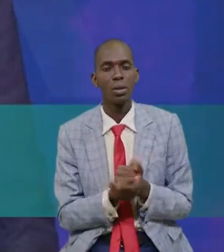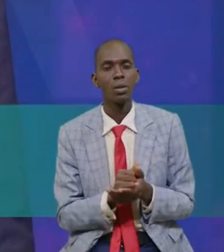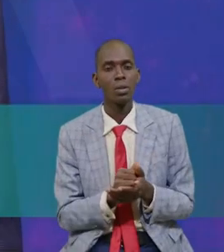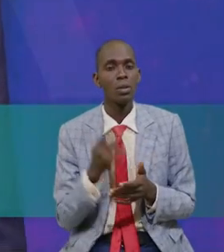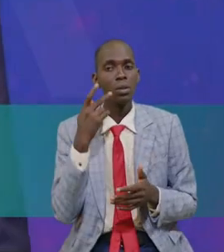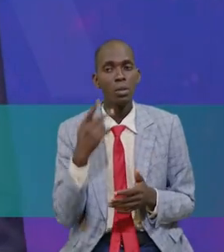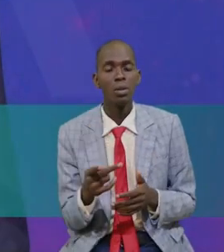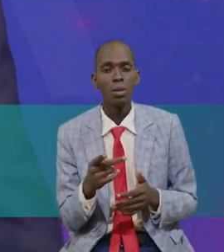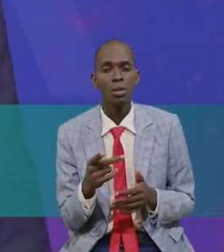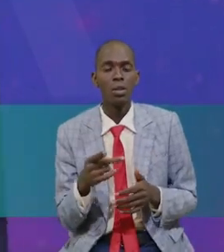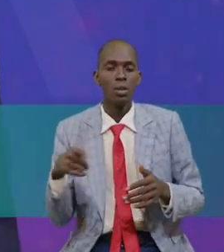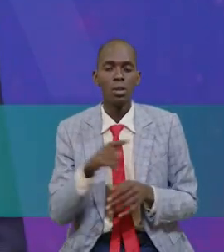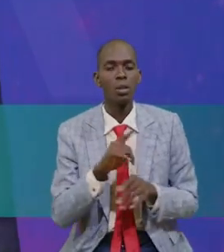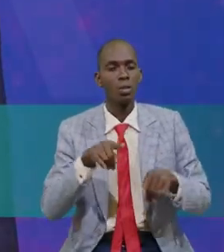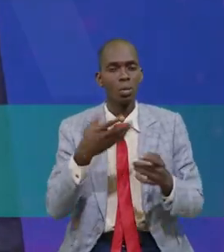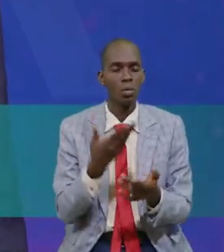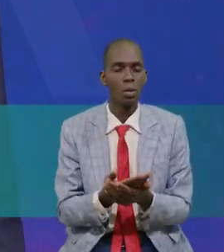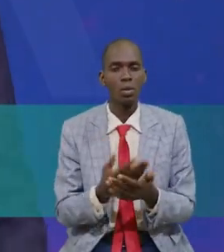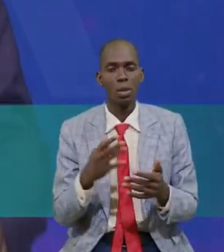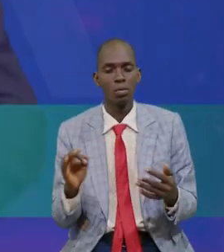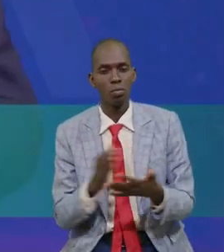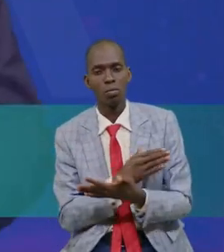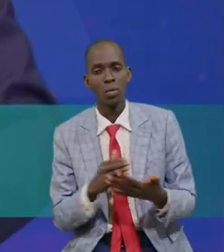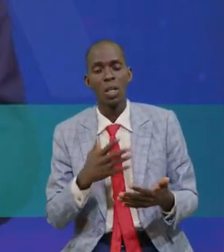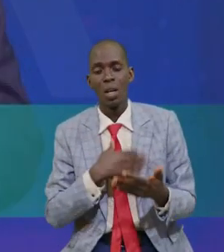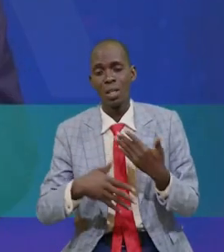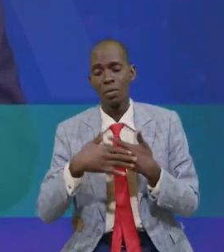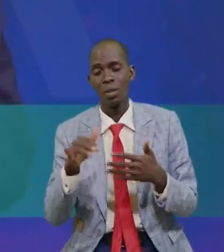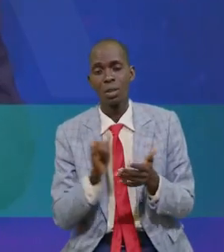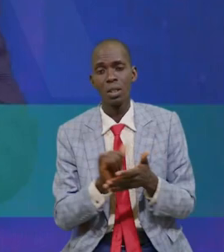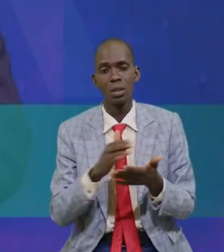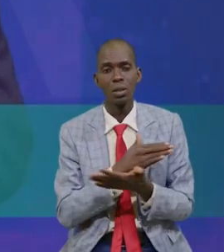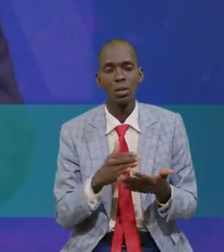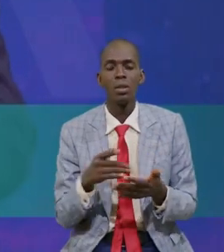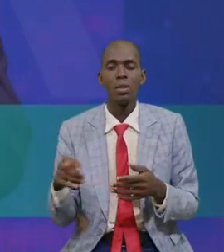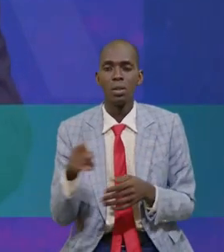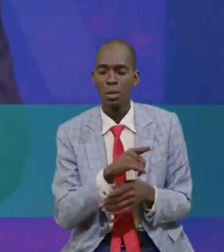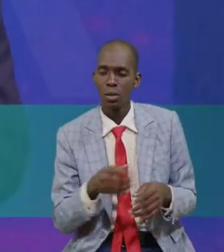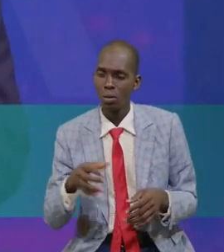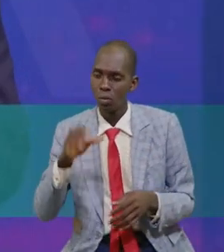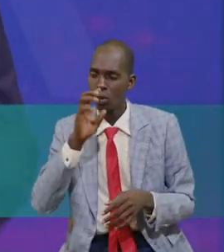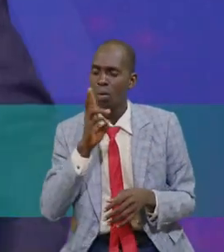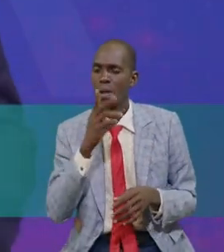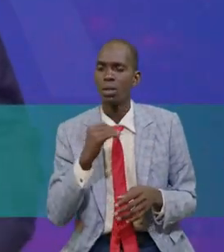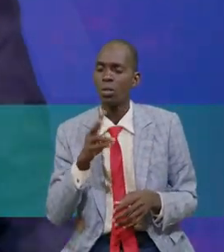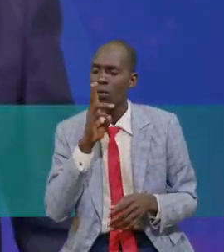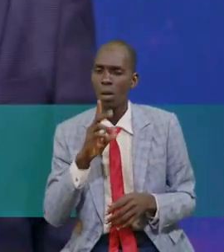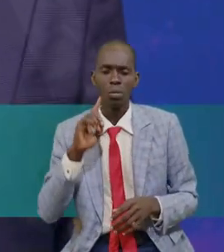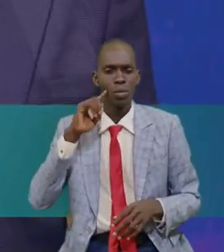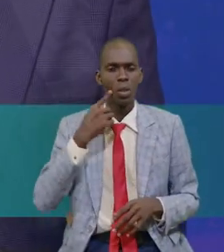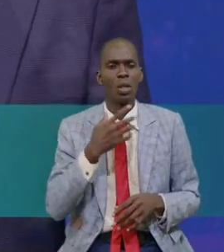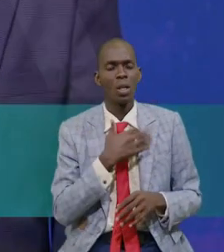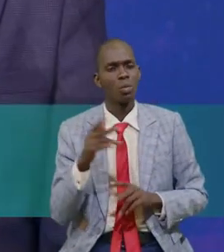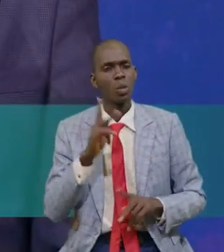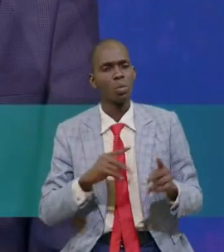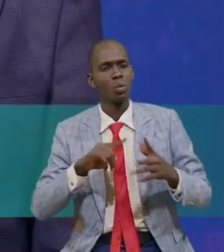was bitter. They couldn't drink. And the children of Israel began to murmur. And Moses said, what am I going to do? Look at